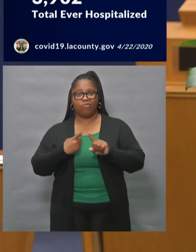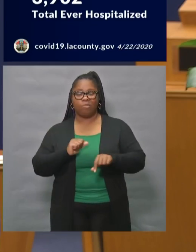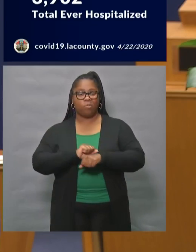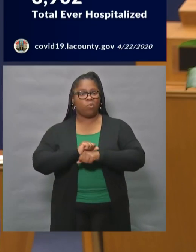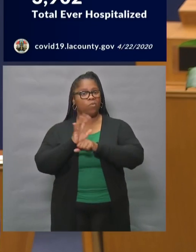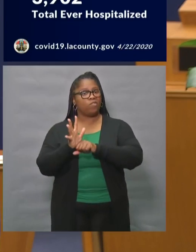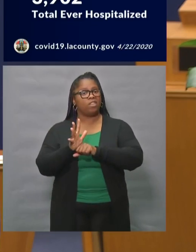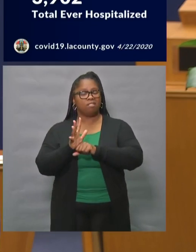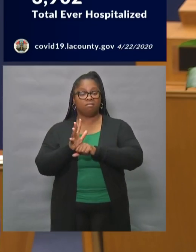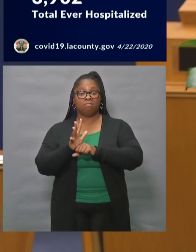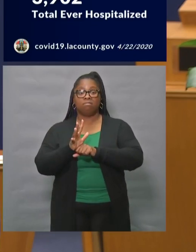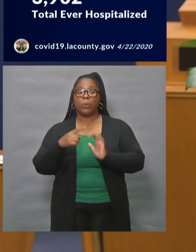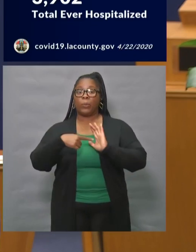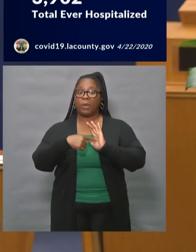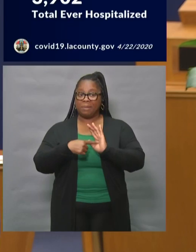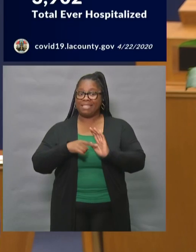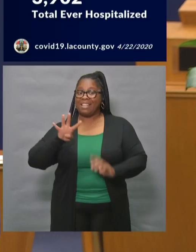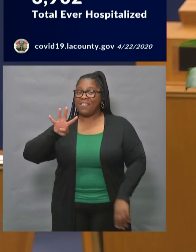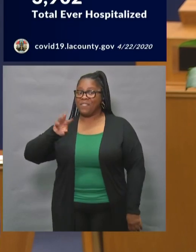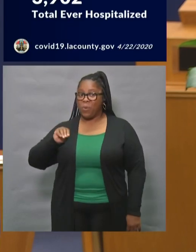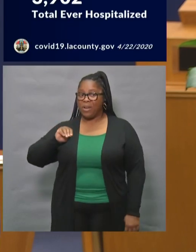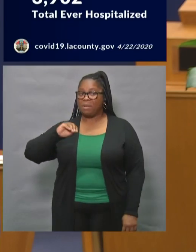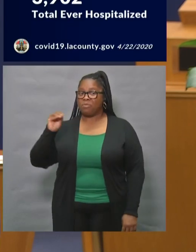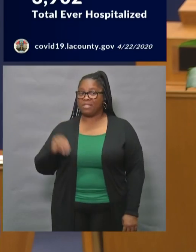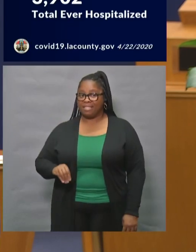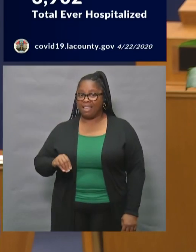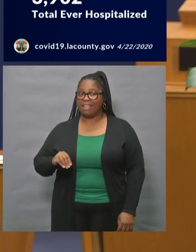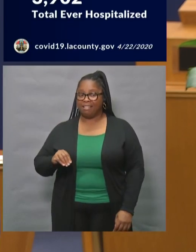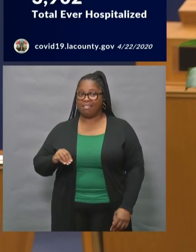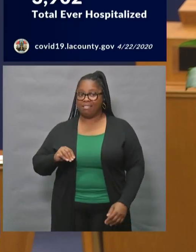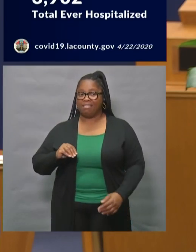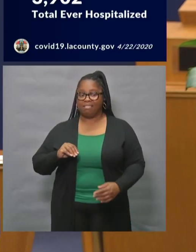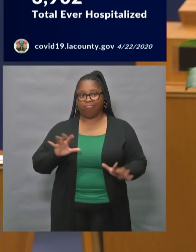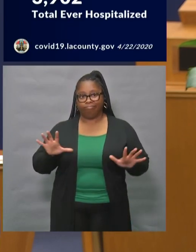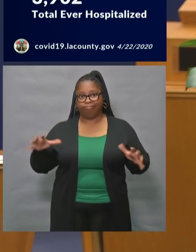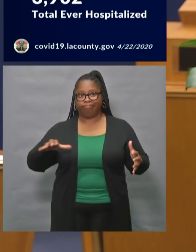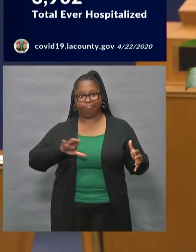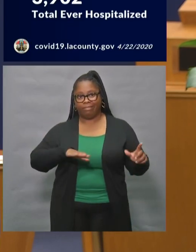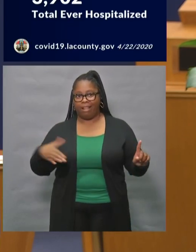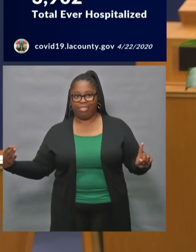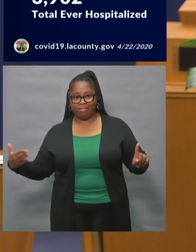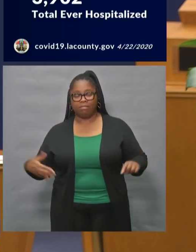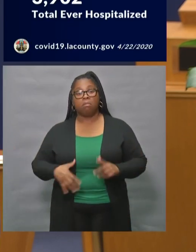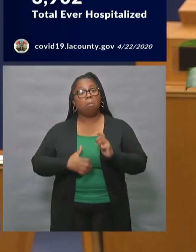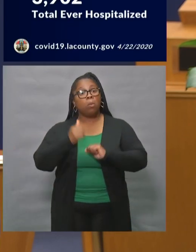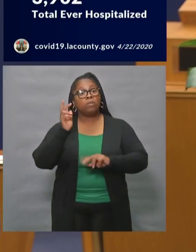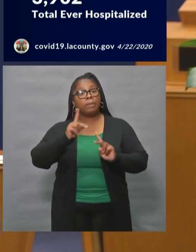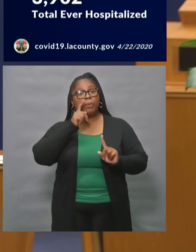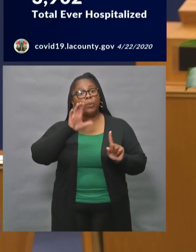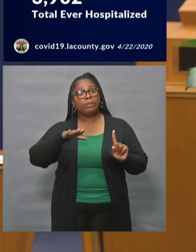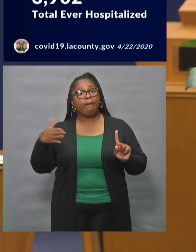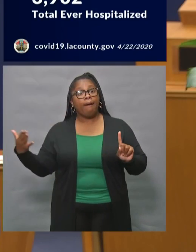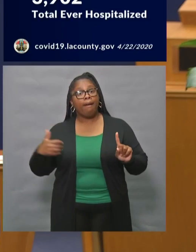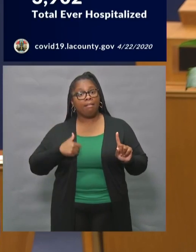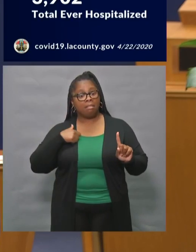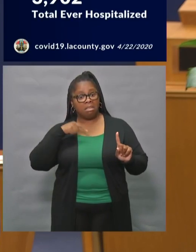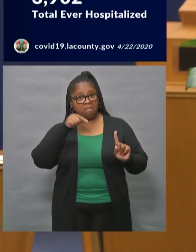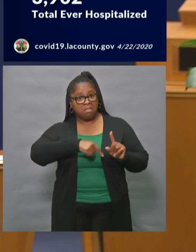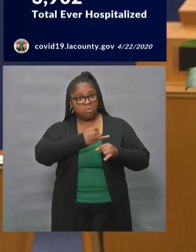this represents 40% of all of our deaths. And the majority of the people who passed away who were living